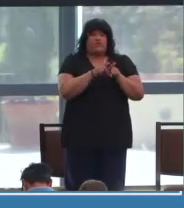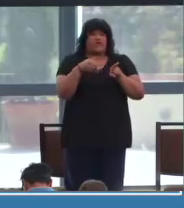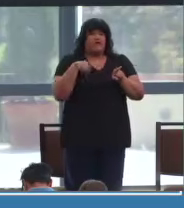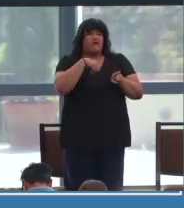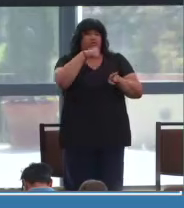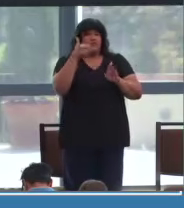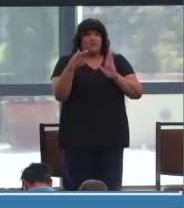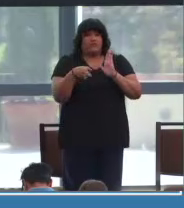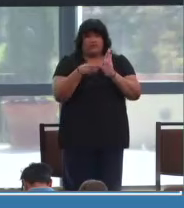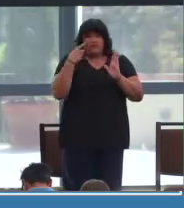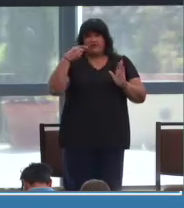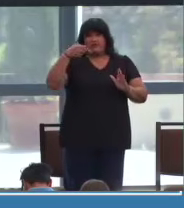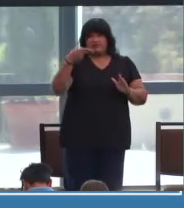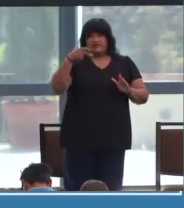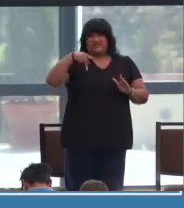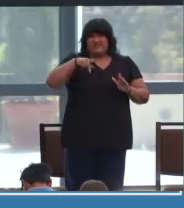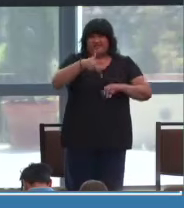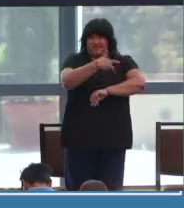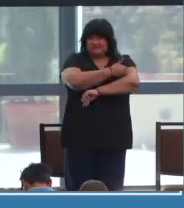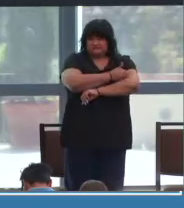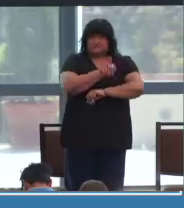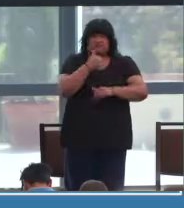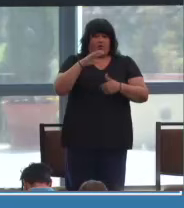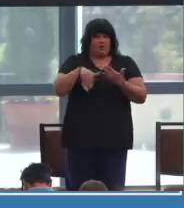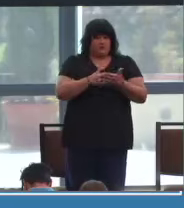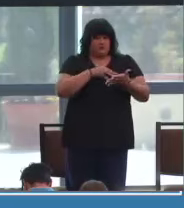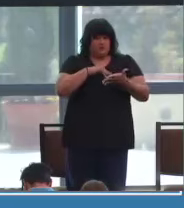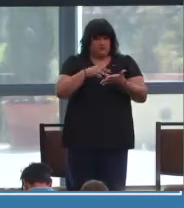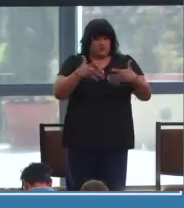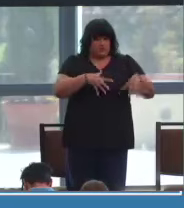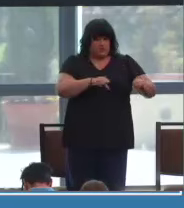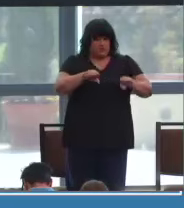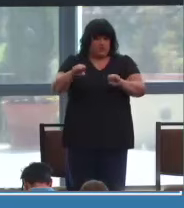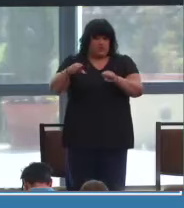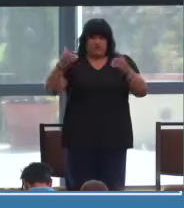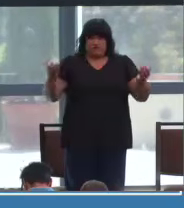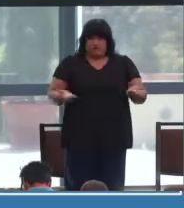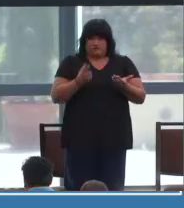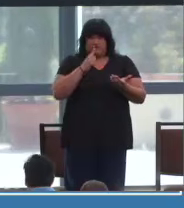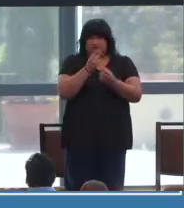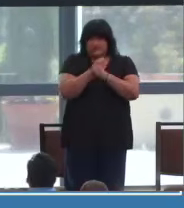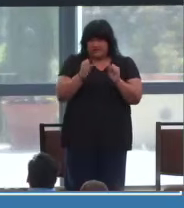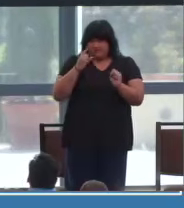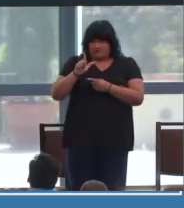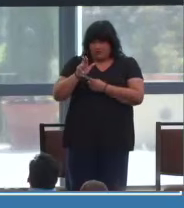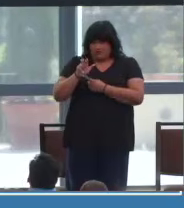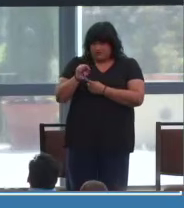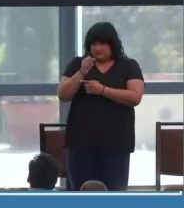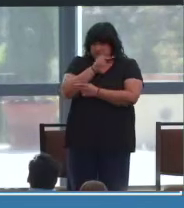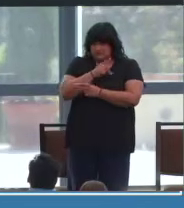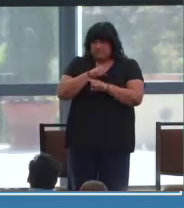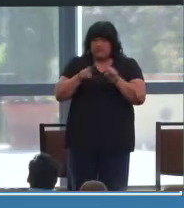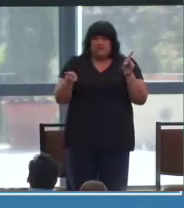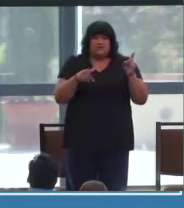vaccine, which in general in the studies that have been done appears to be safe for lupus patients. Although usually if you're